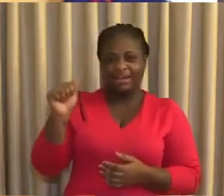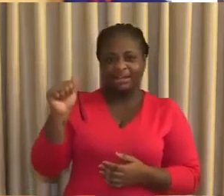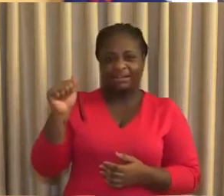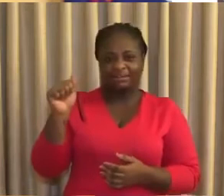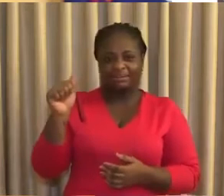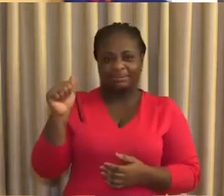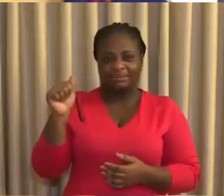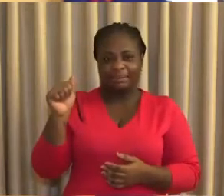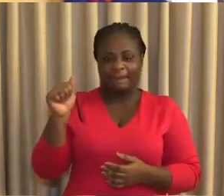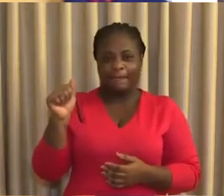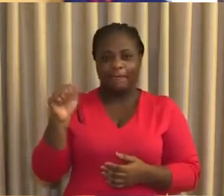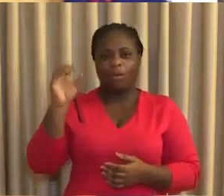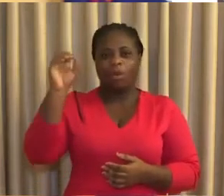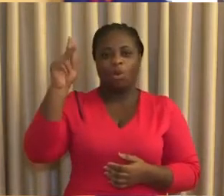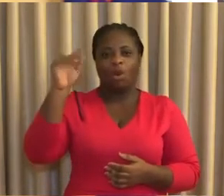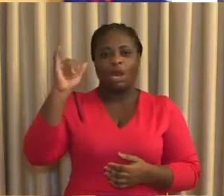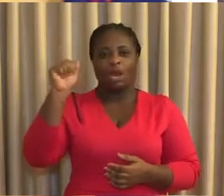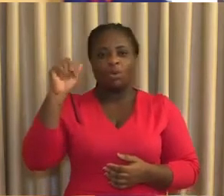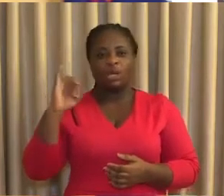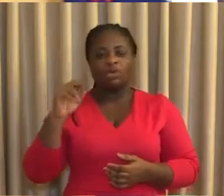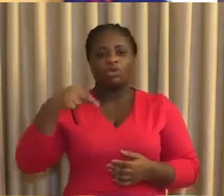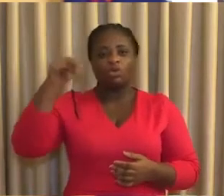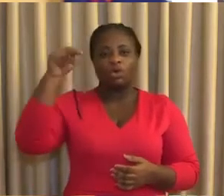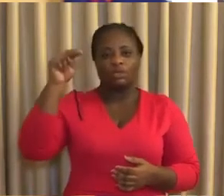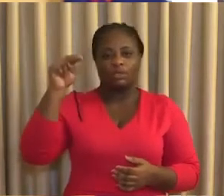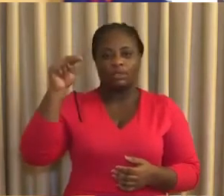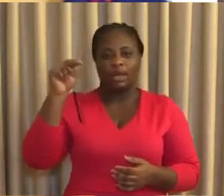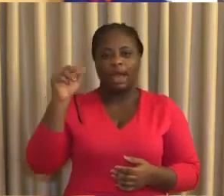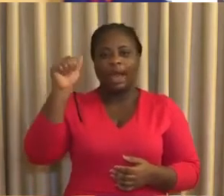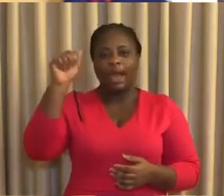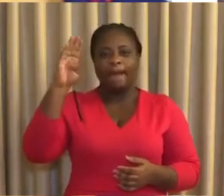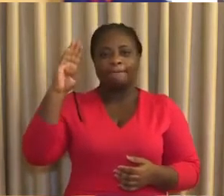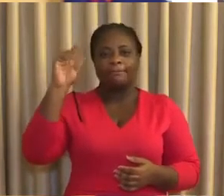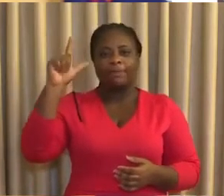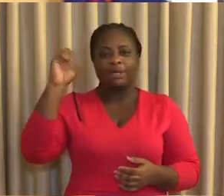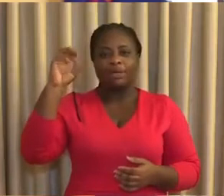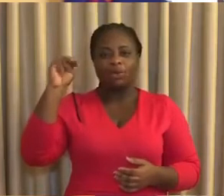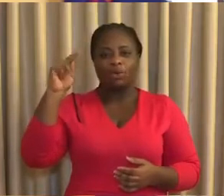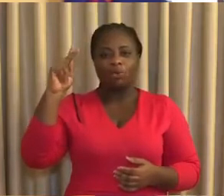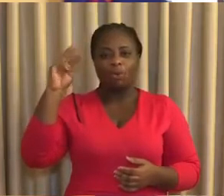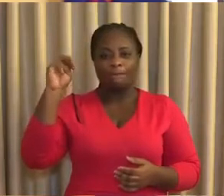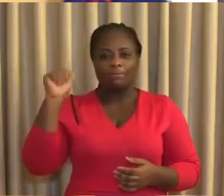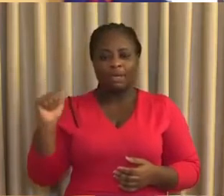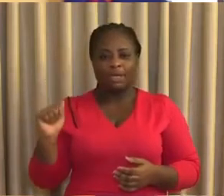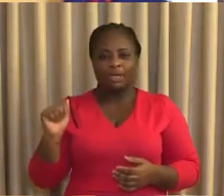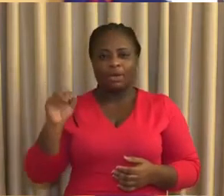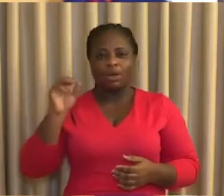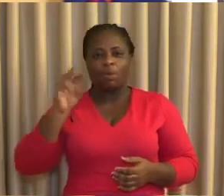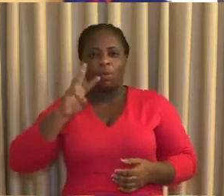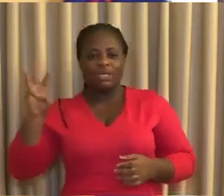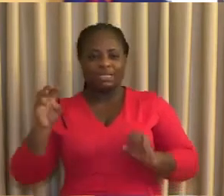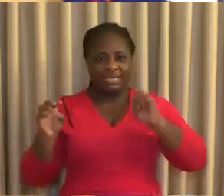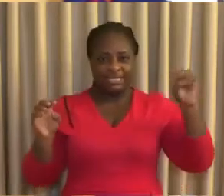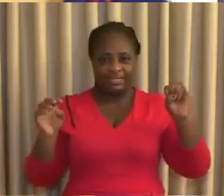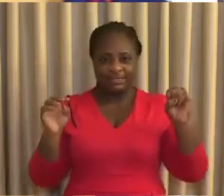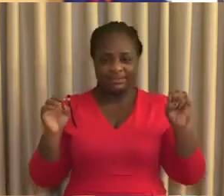North Municipality, Ablekuma North Municipality, Ablekuma West Municipality, Ablekuma